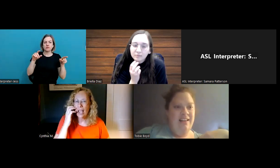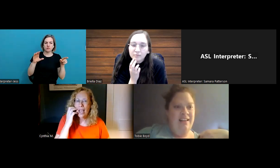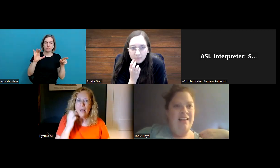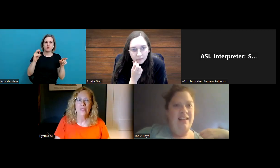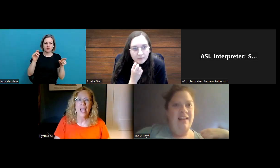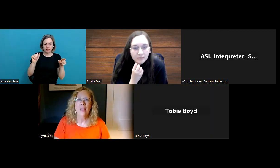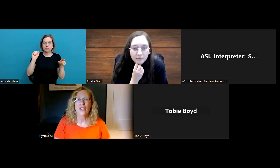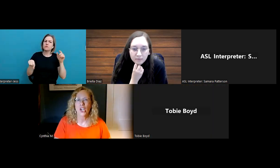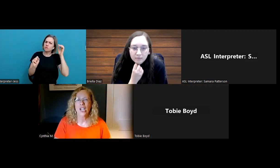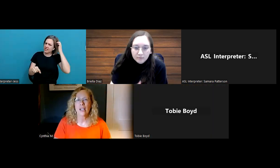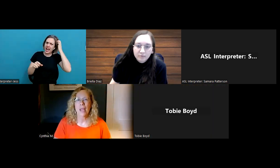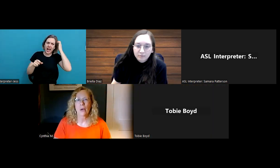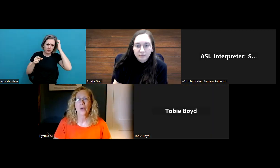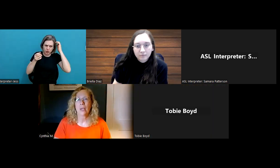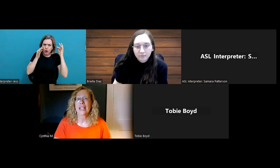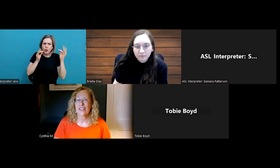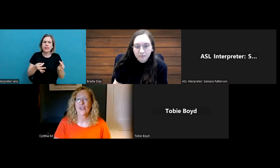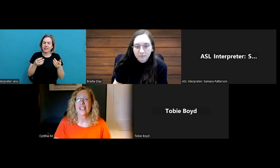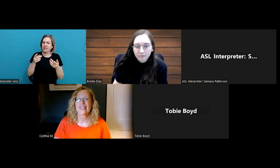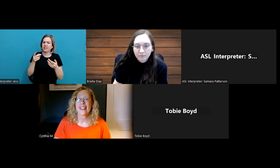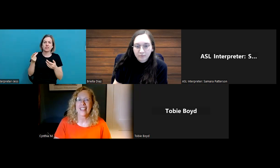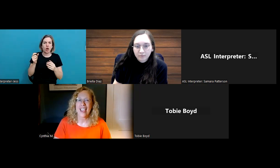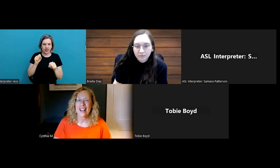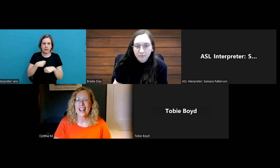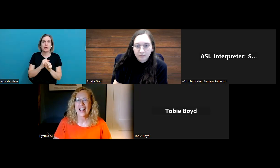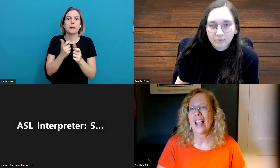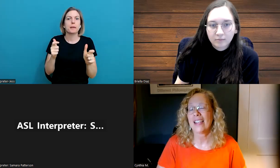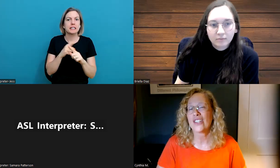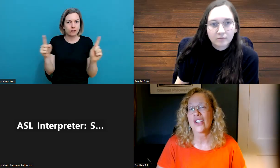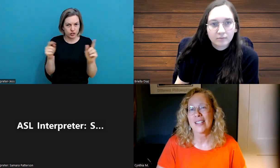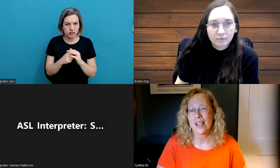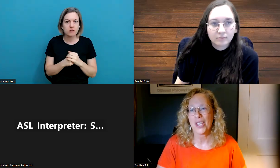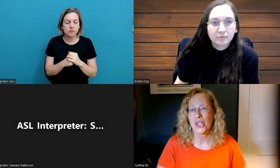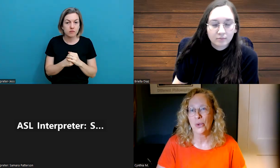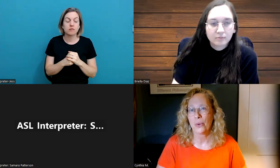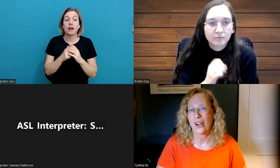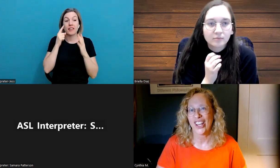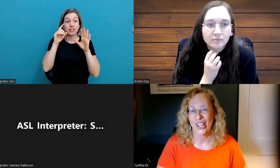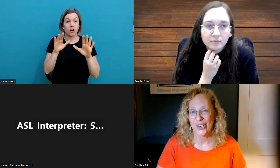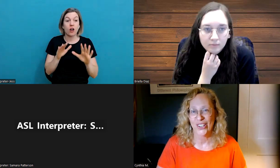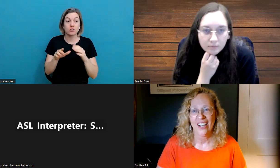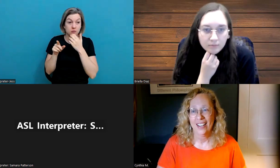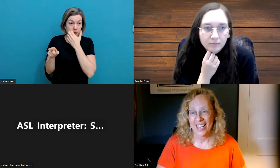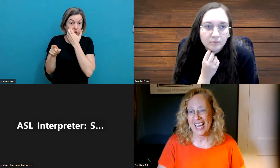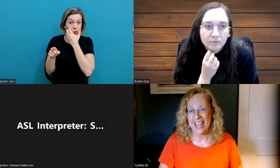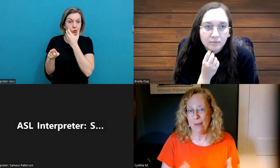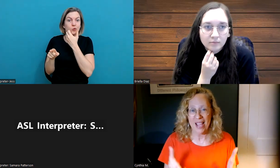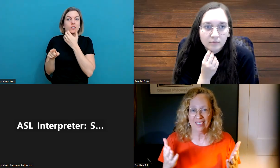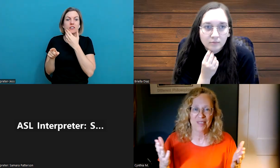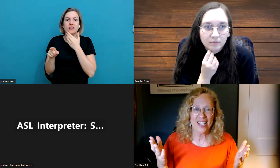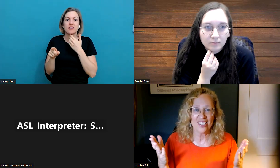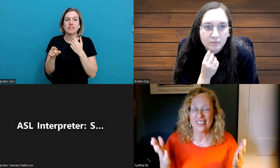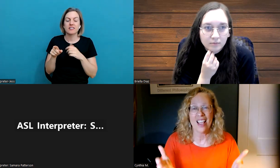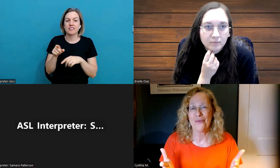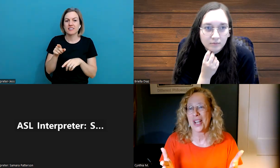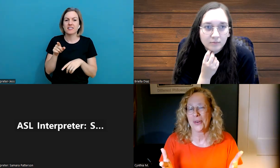absolutely, that the dog can make a really big difference in that. And I think it's awesome that you are here. Again,